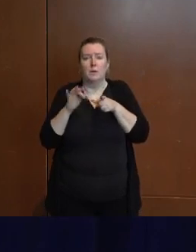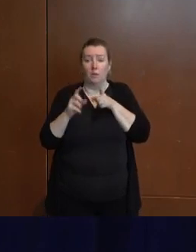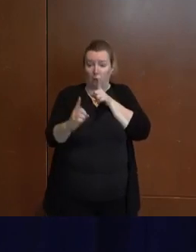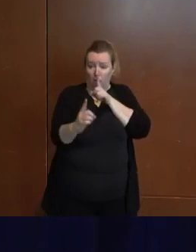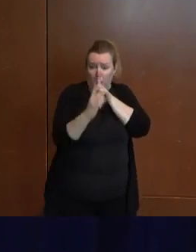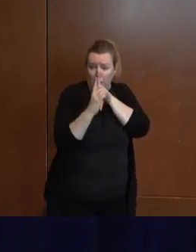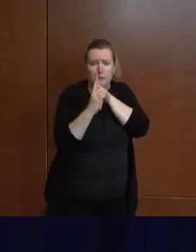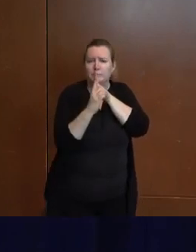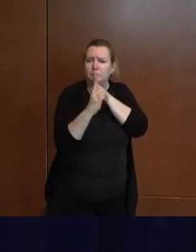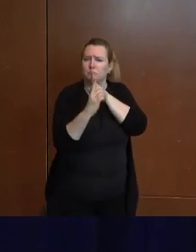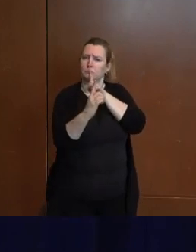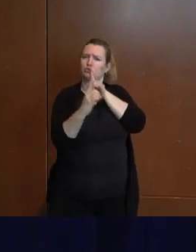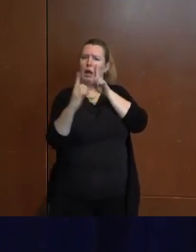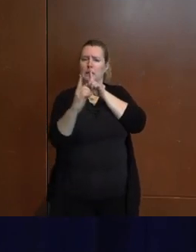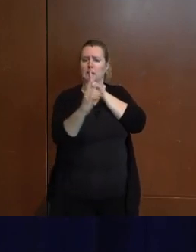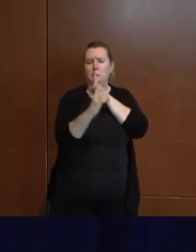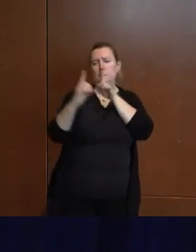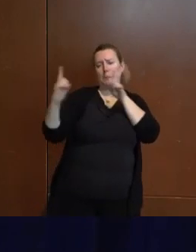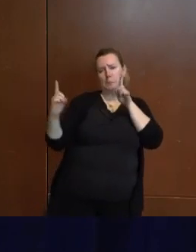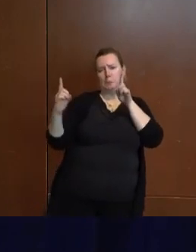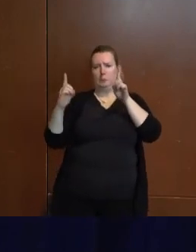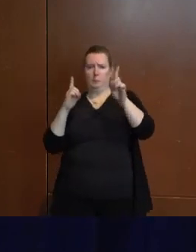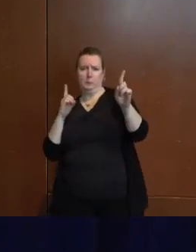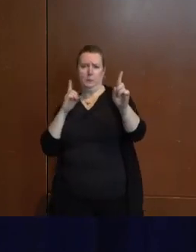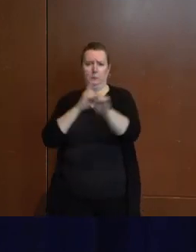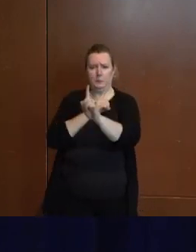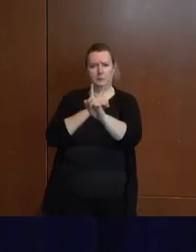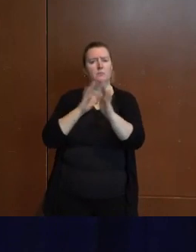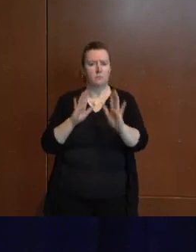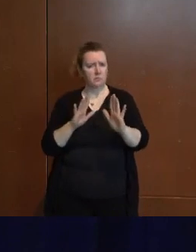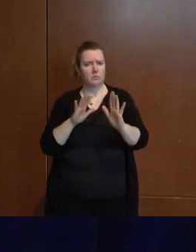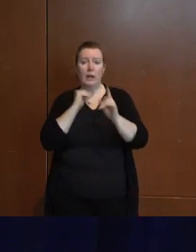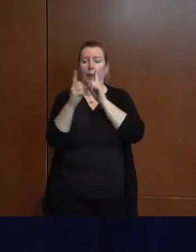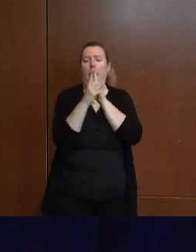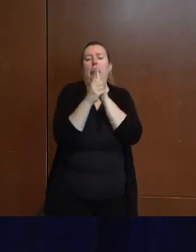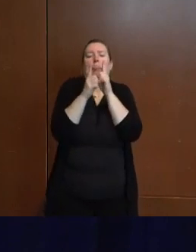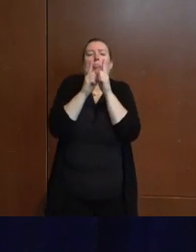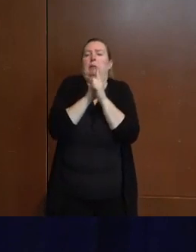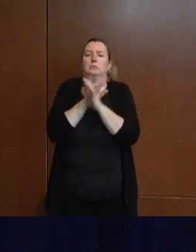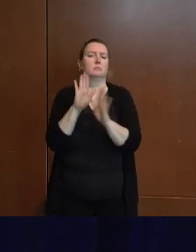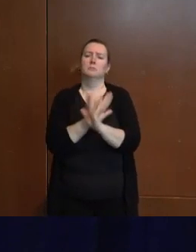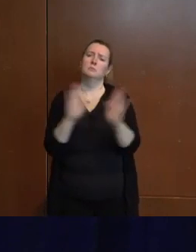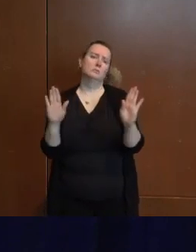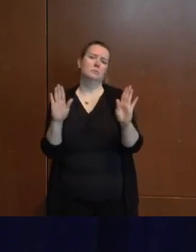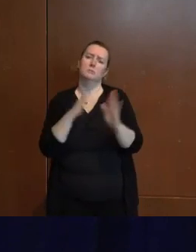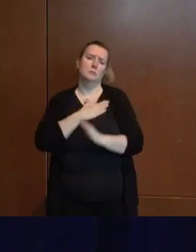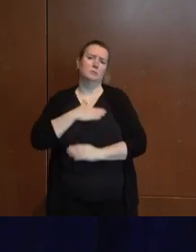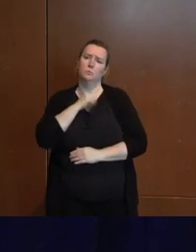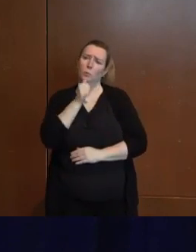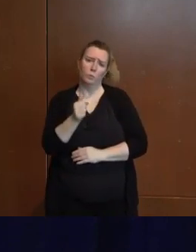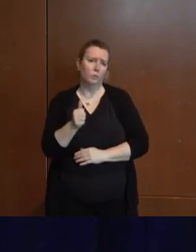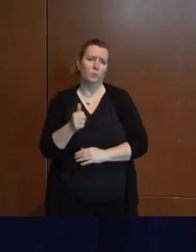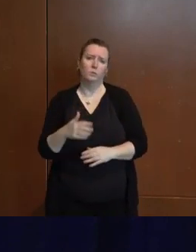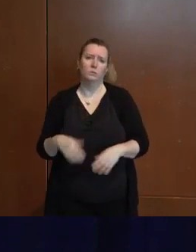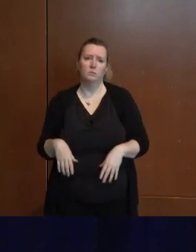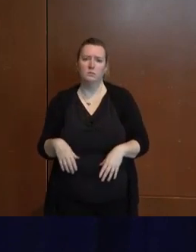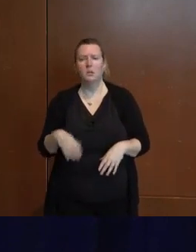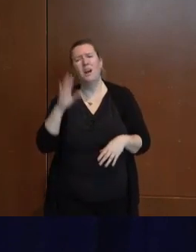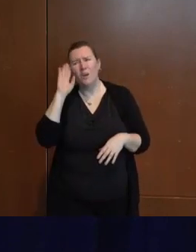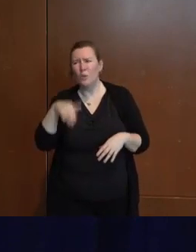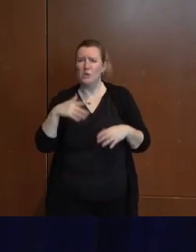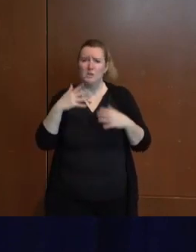exercise facilities or equipment. They are roped off for a reason. The reason is to keep you all safe. And please